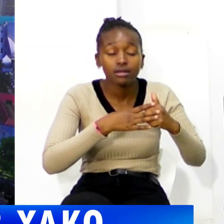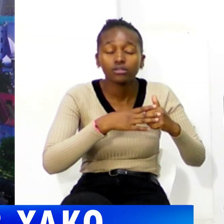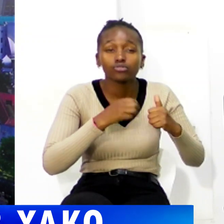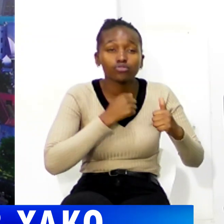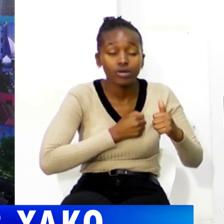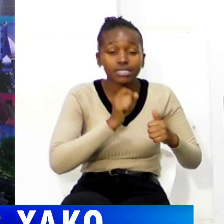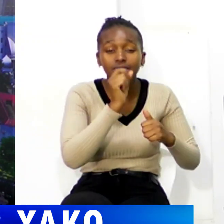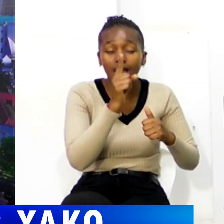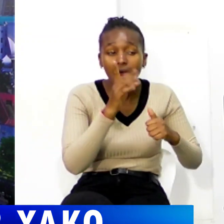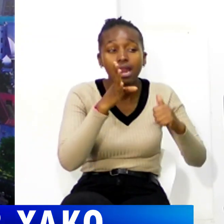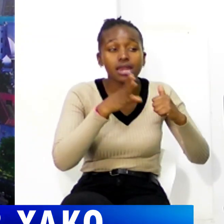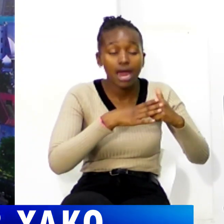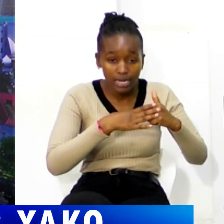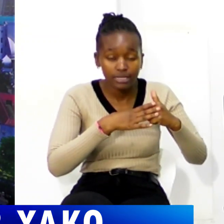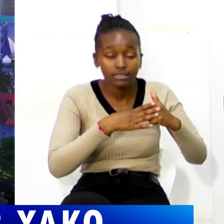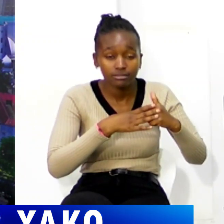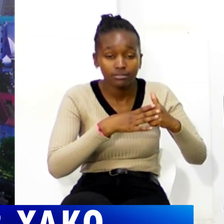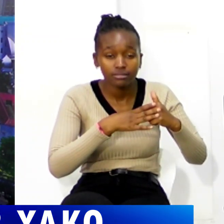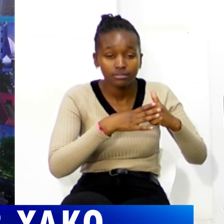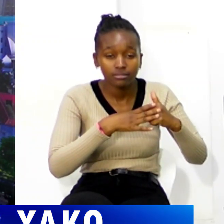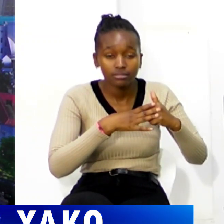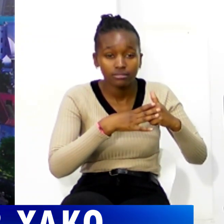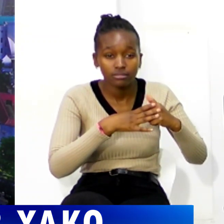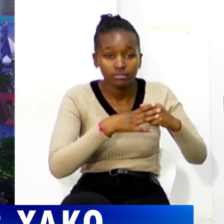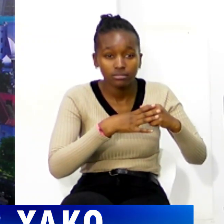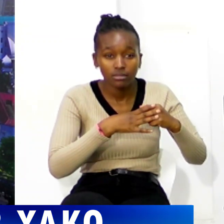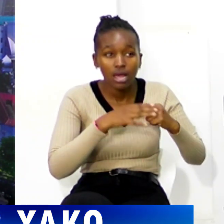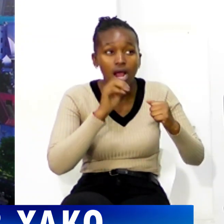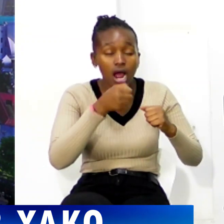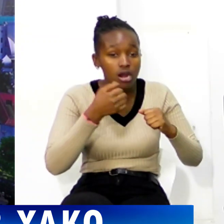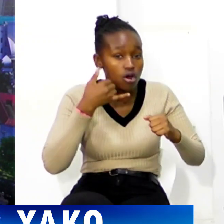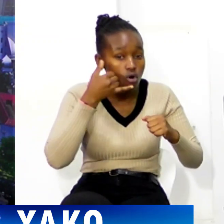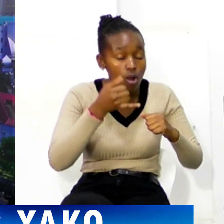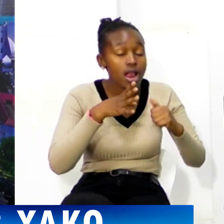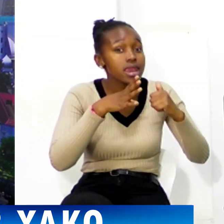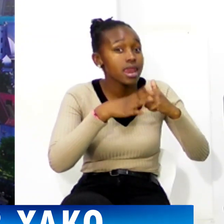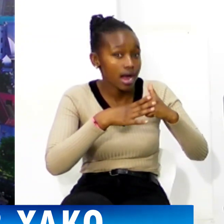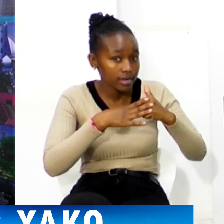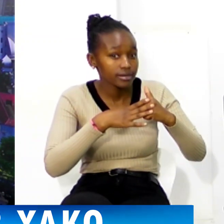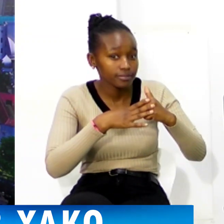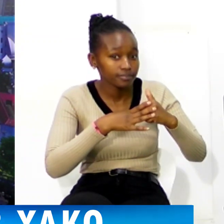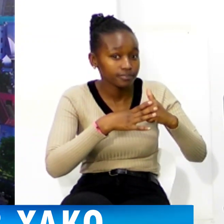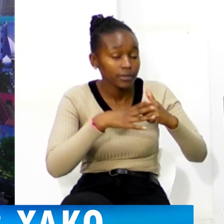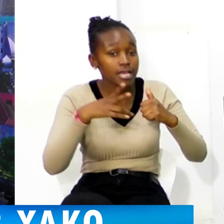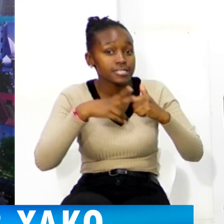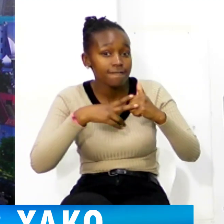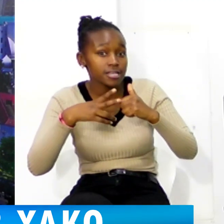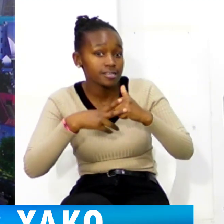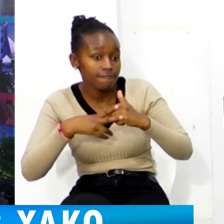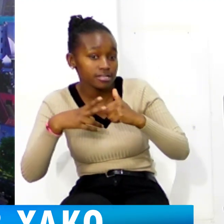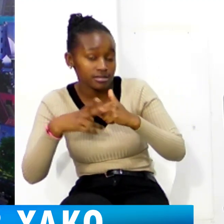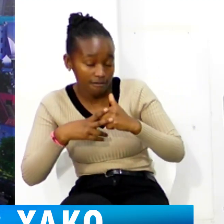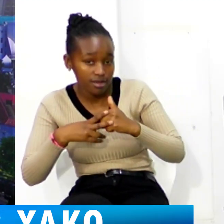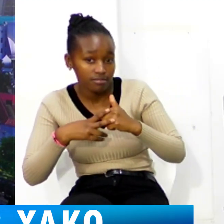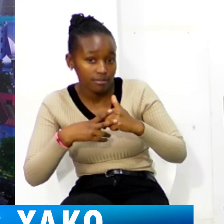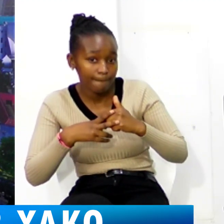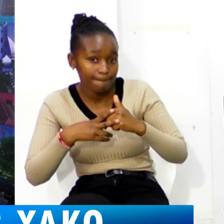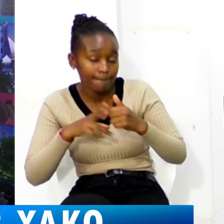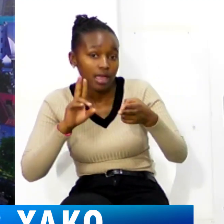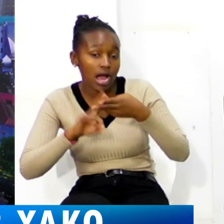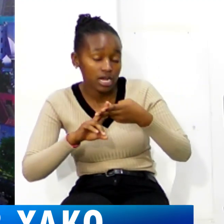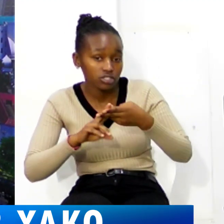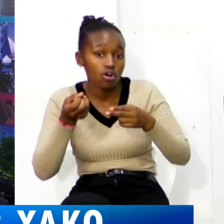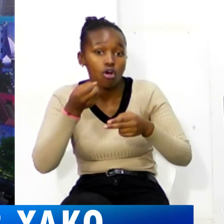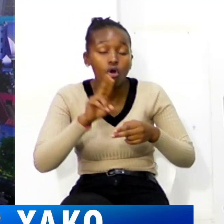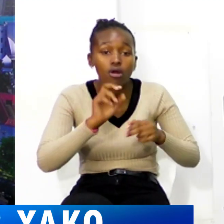No, 9777 you don't dial, you call 9777 1. Yes, that is a call. Or you can do star